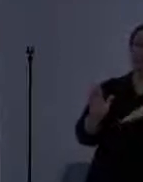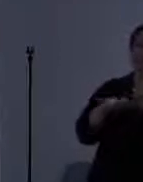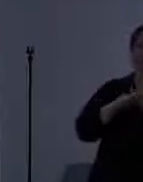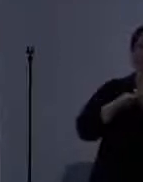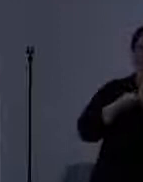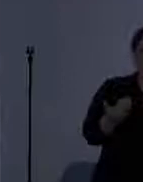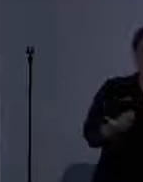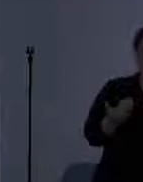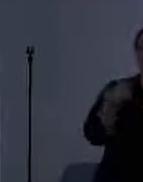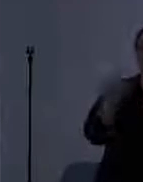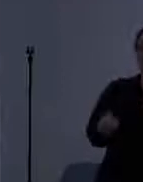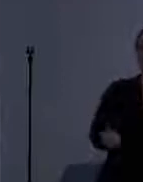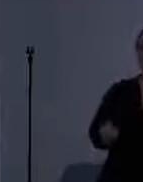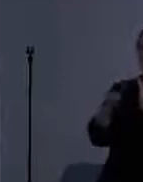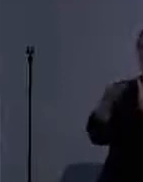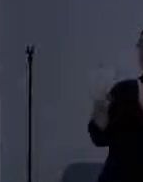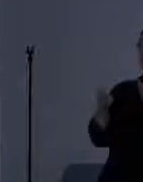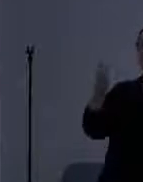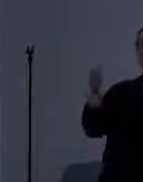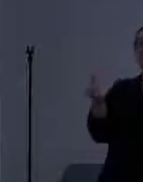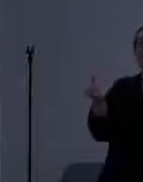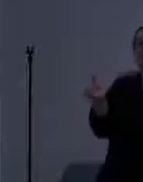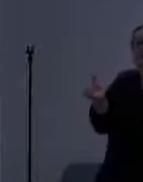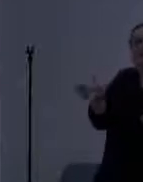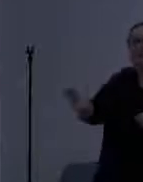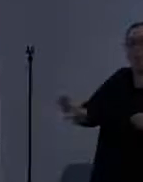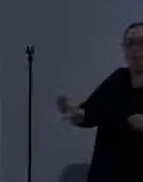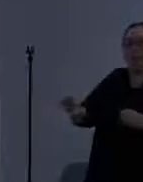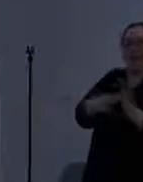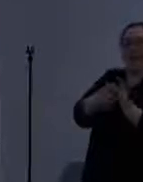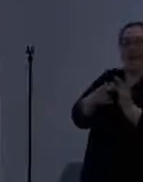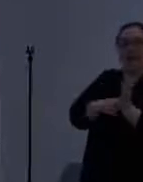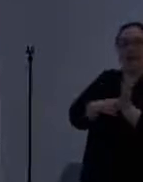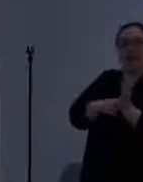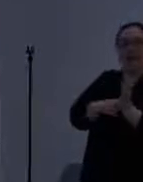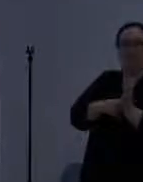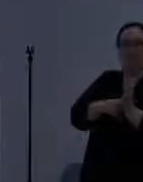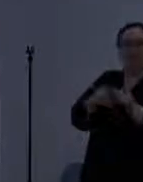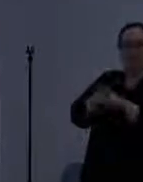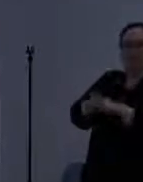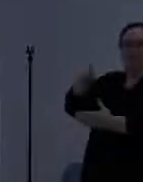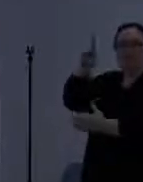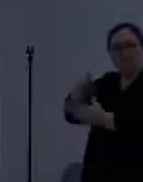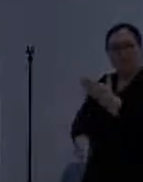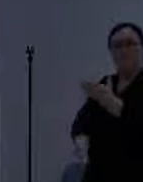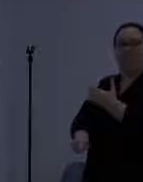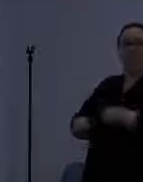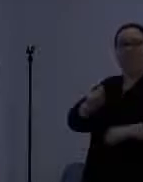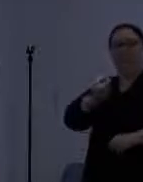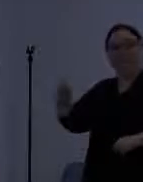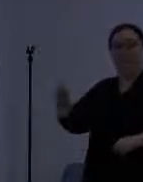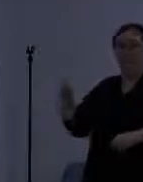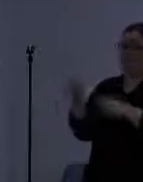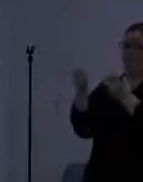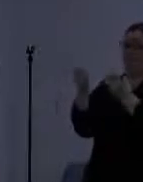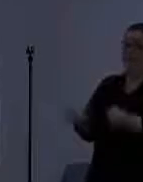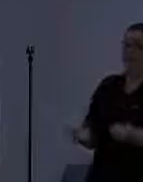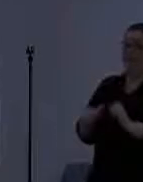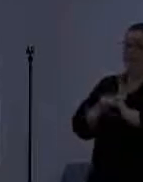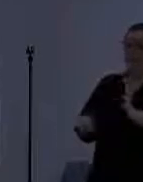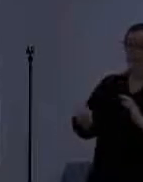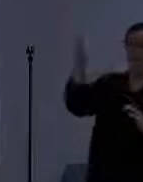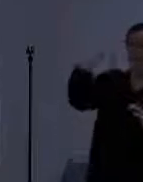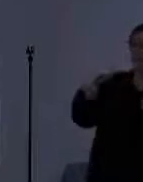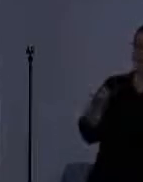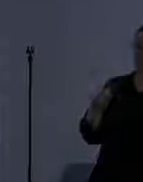of enforcement actions that we can take under our legislation. And we start by trying